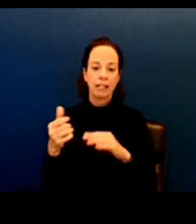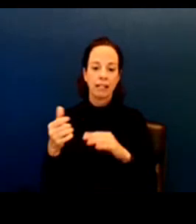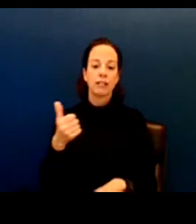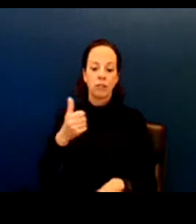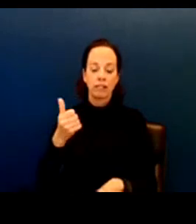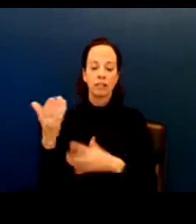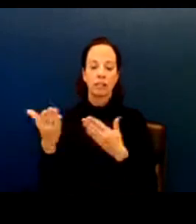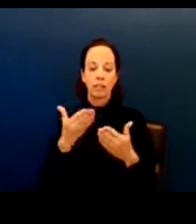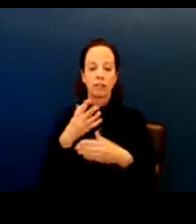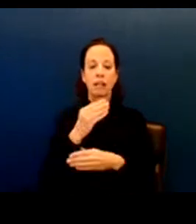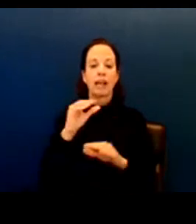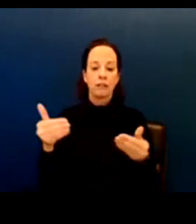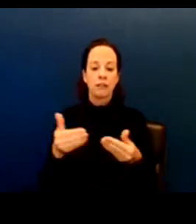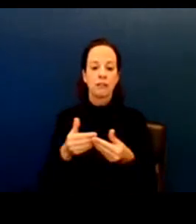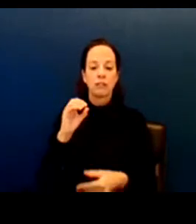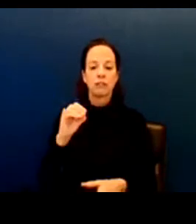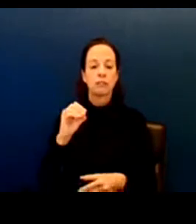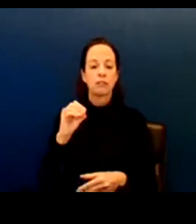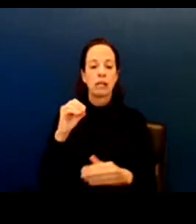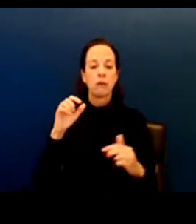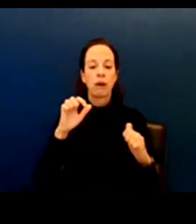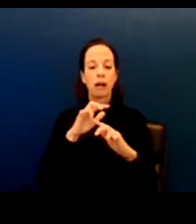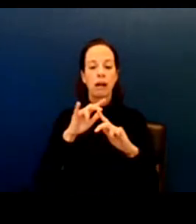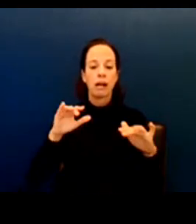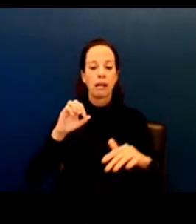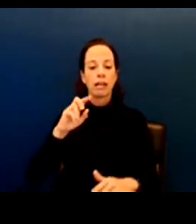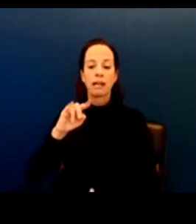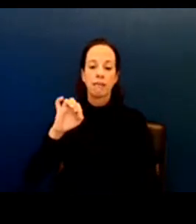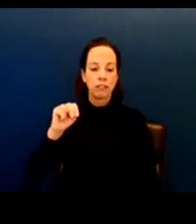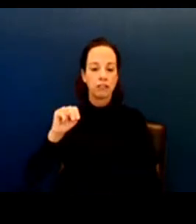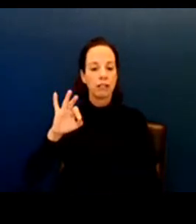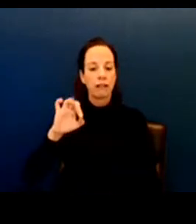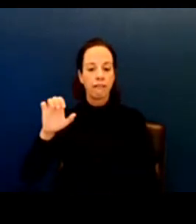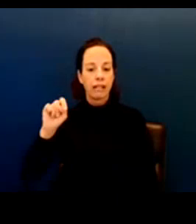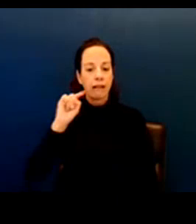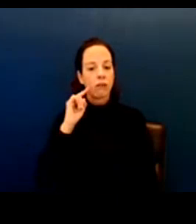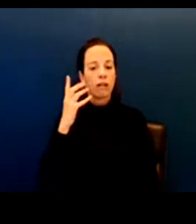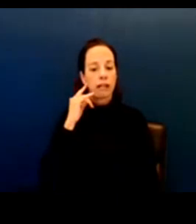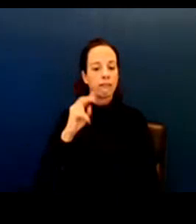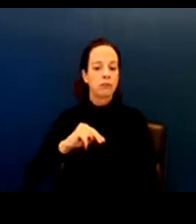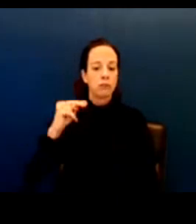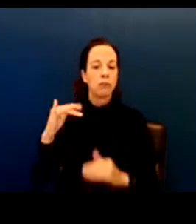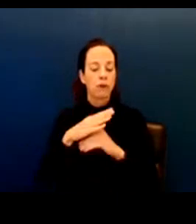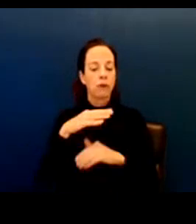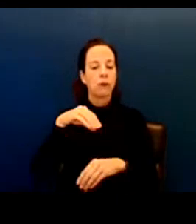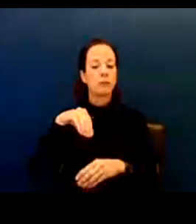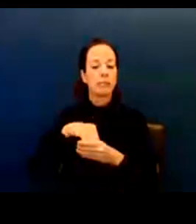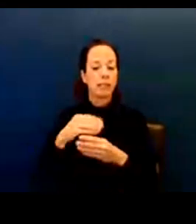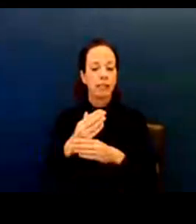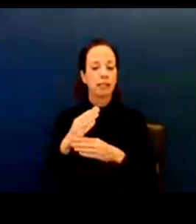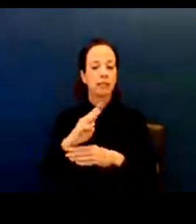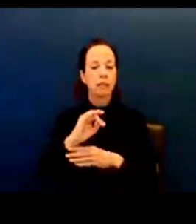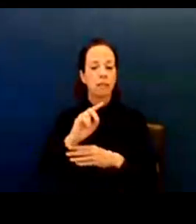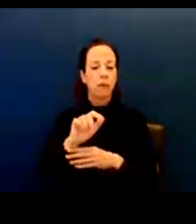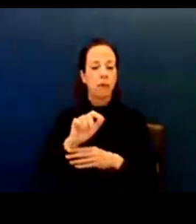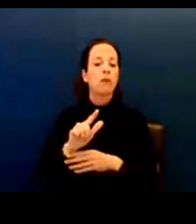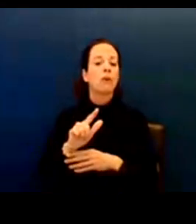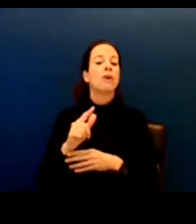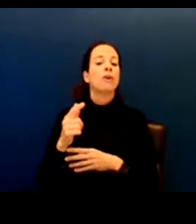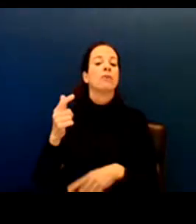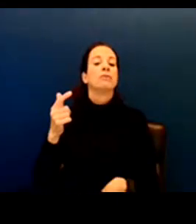and introducing zero emissions fleets on California's North Coast Intermodal Transit and Housing Center